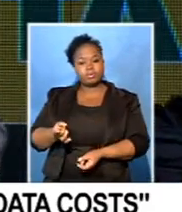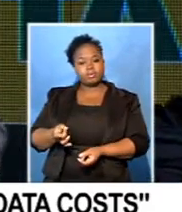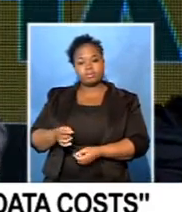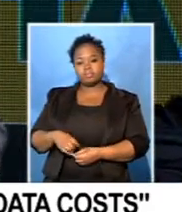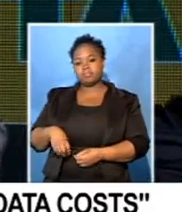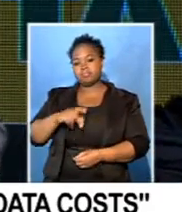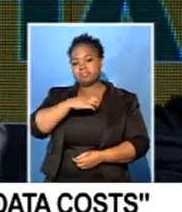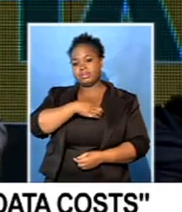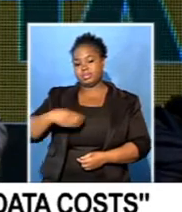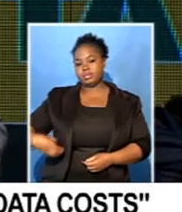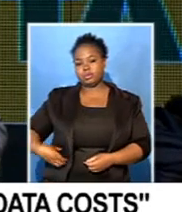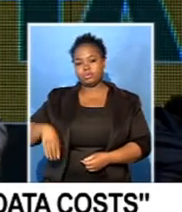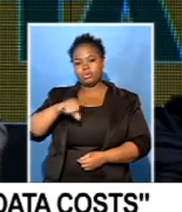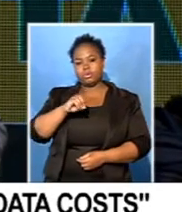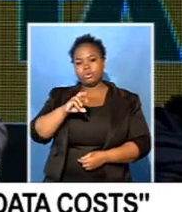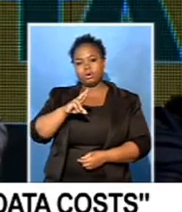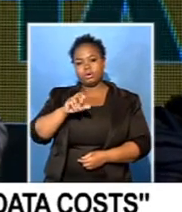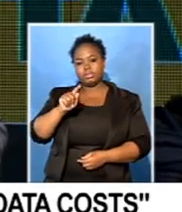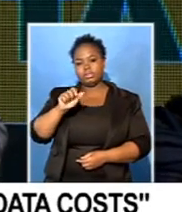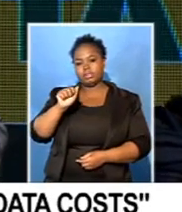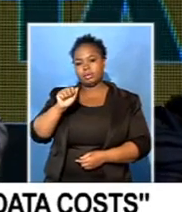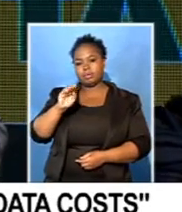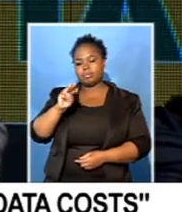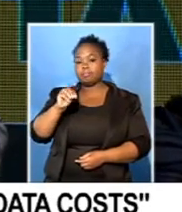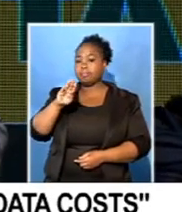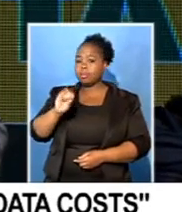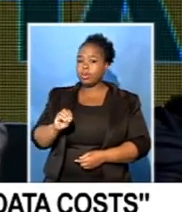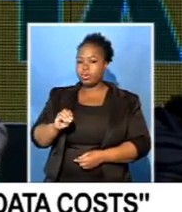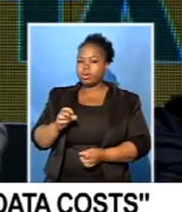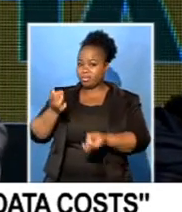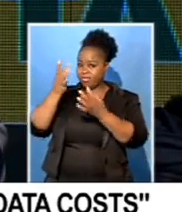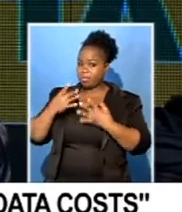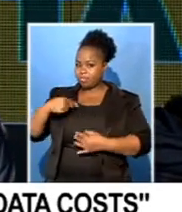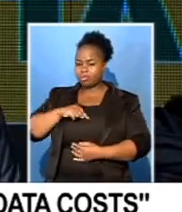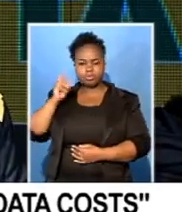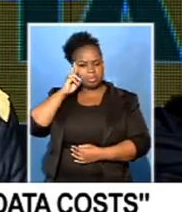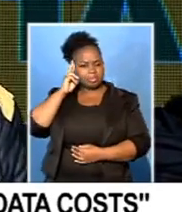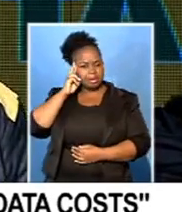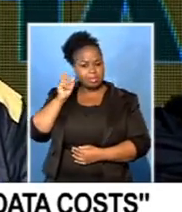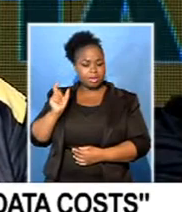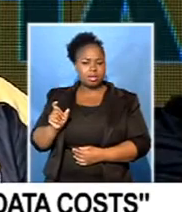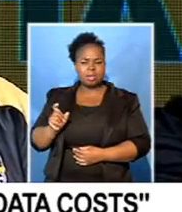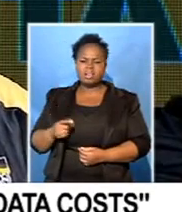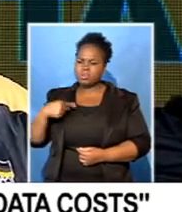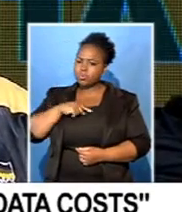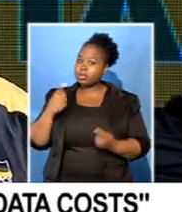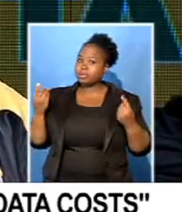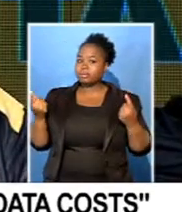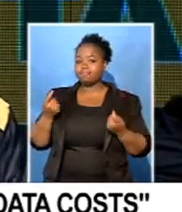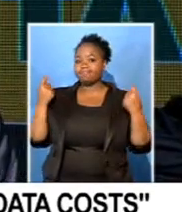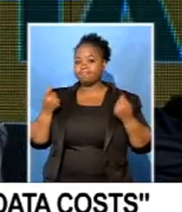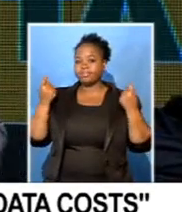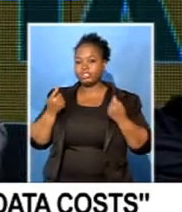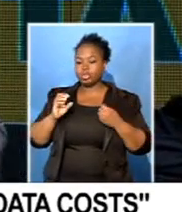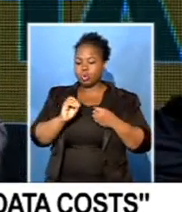President, O.R. Tambo, whose centenary we will be celebrating in